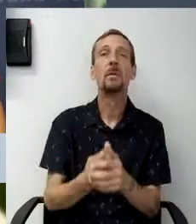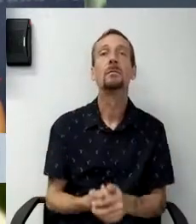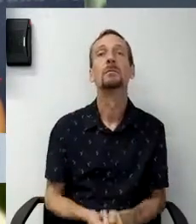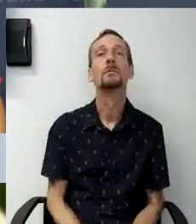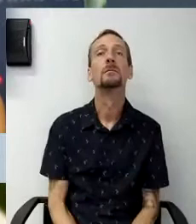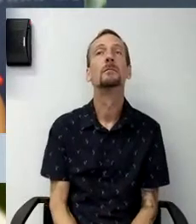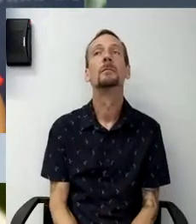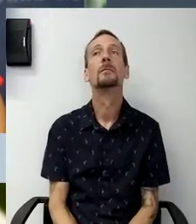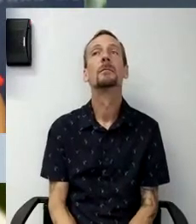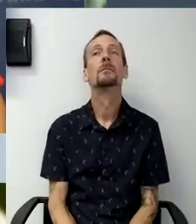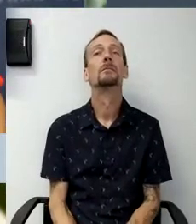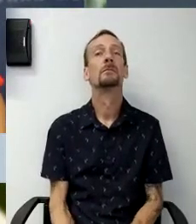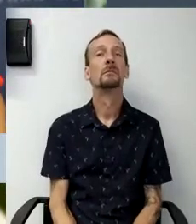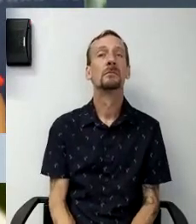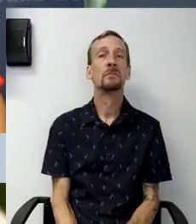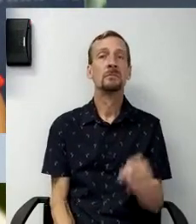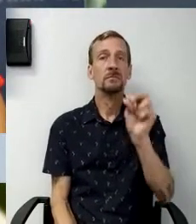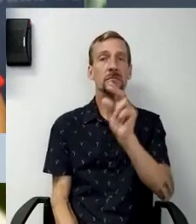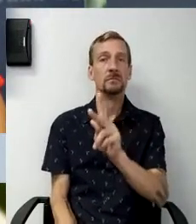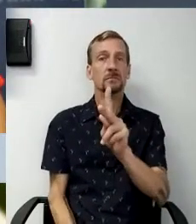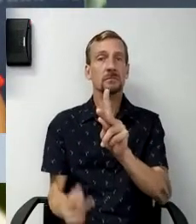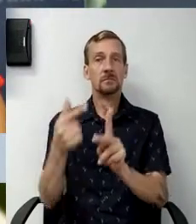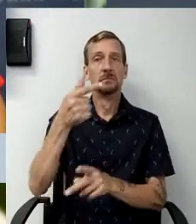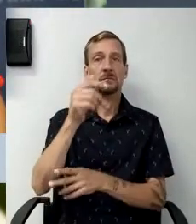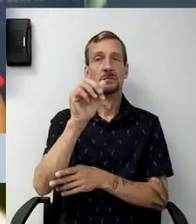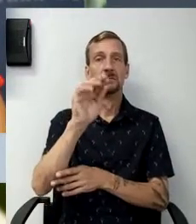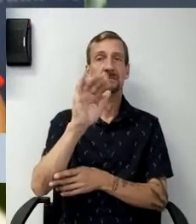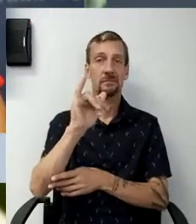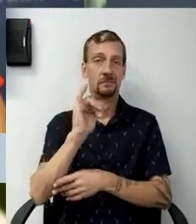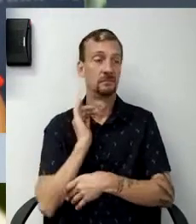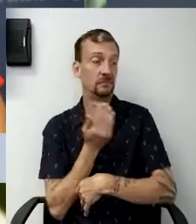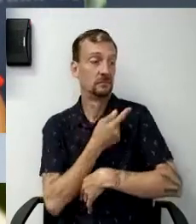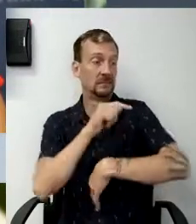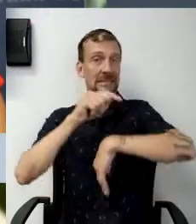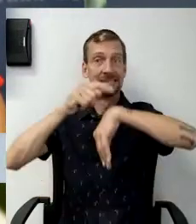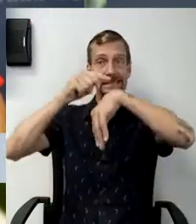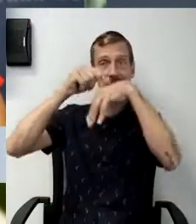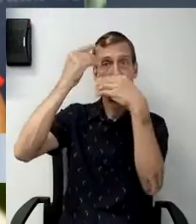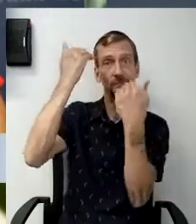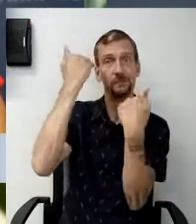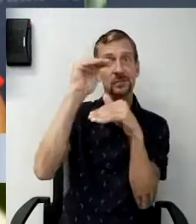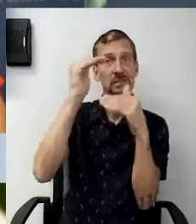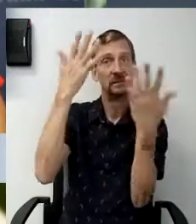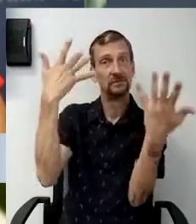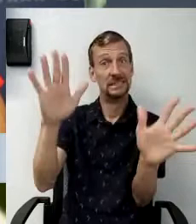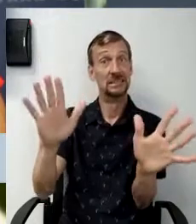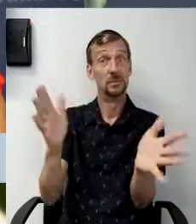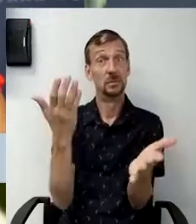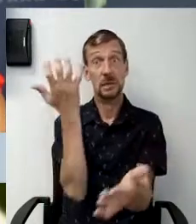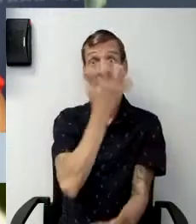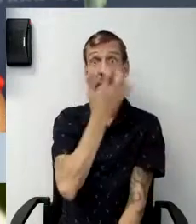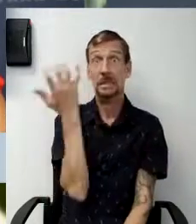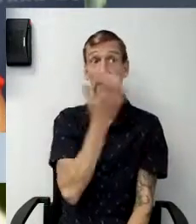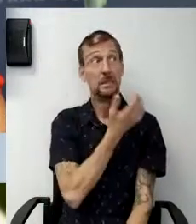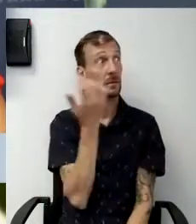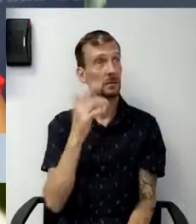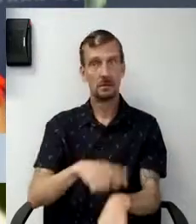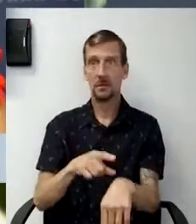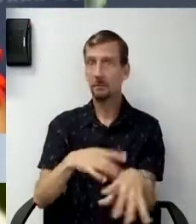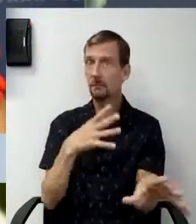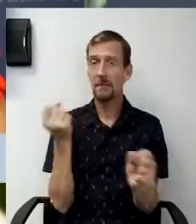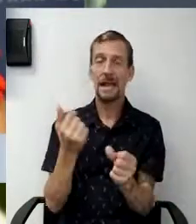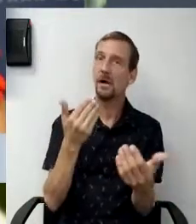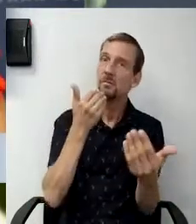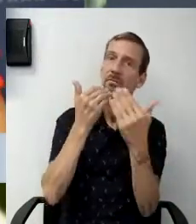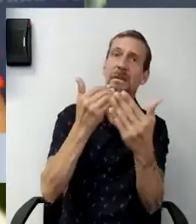Yeah. Okay, Gary, it looks like our time is coming to an end. Wow. So we just want to say thank you